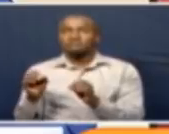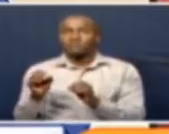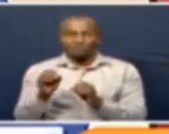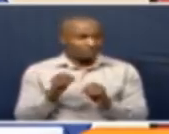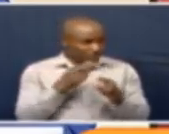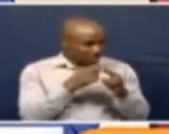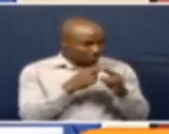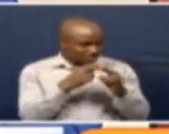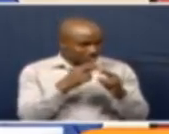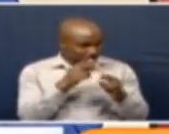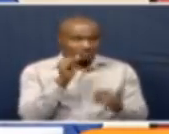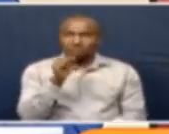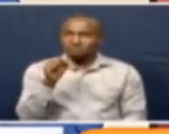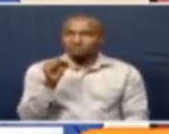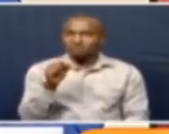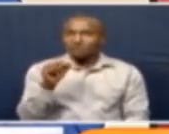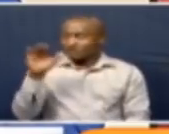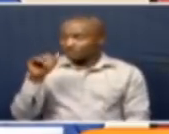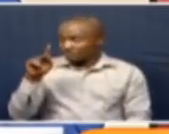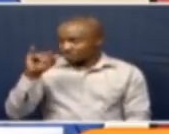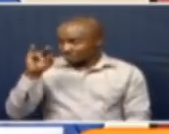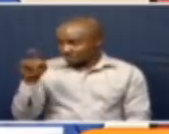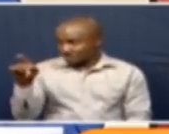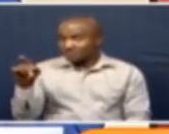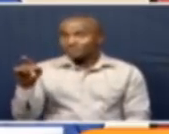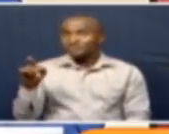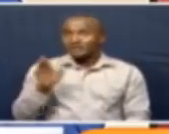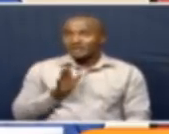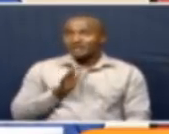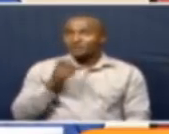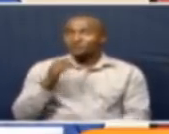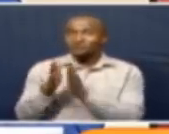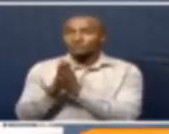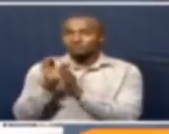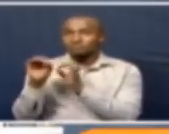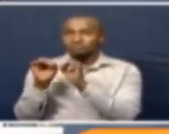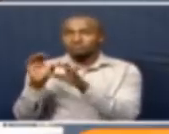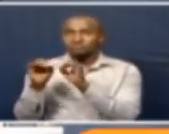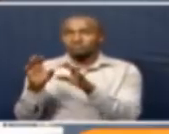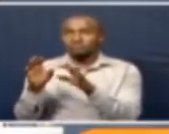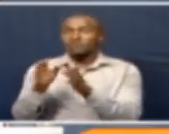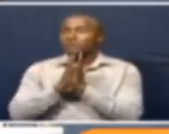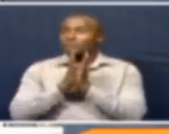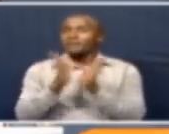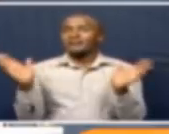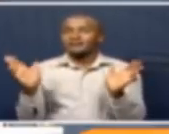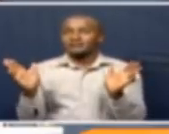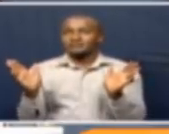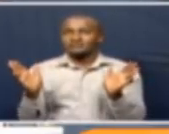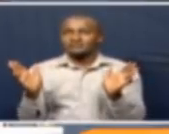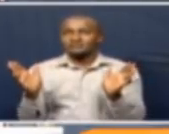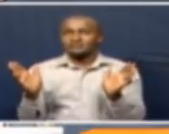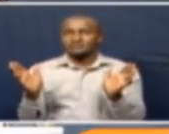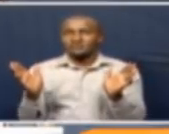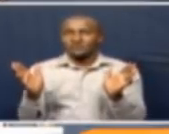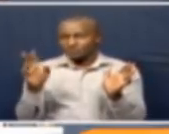shamed the perpetrators. From the pin, the ladies who post their stories, the stories will go public. We'll just go